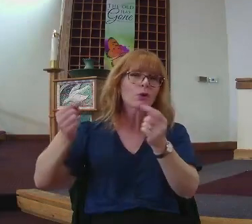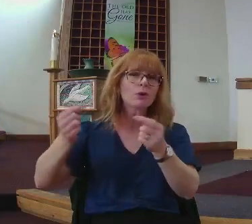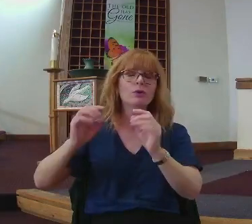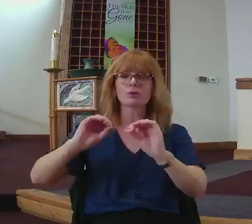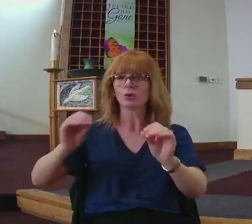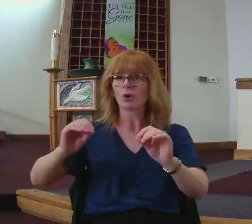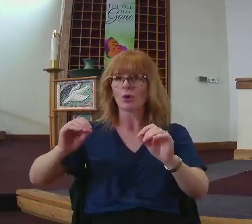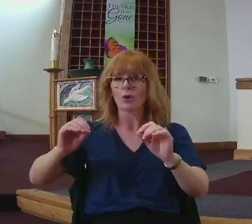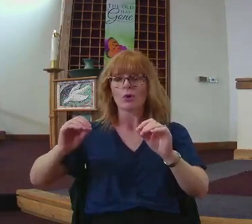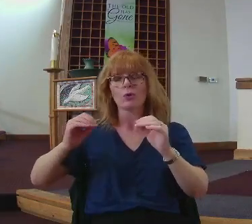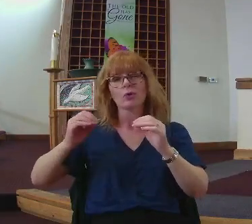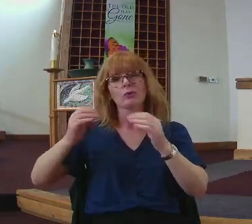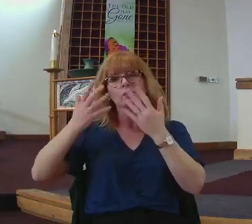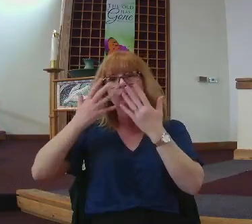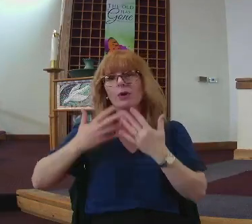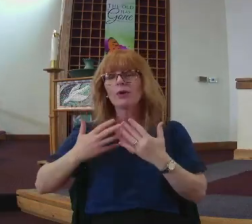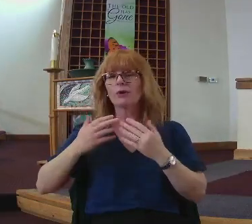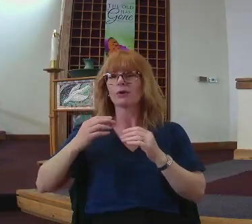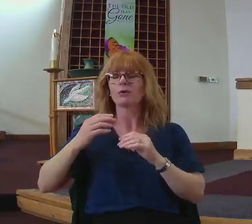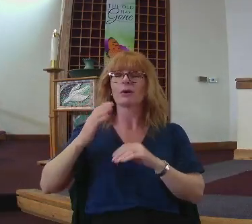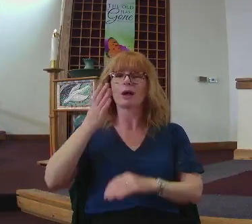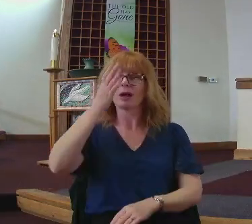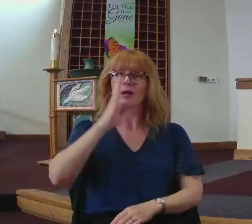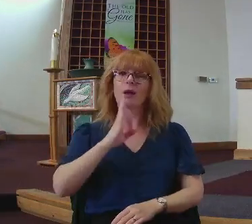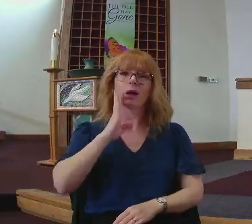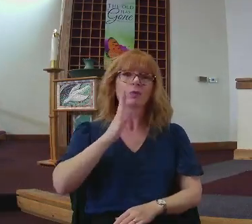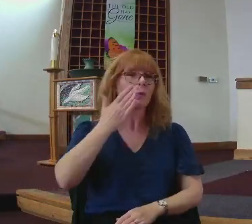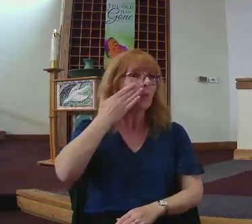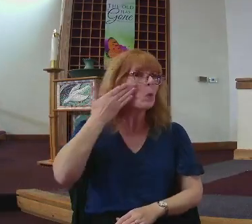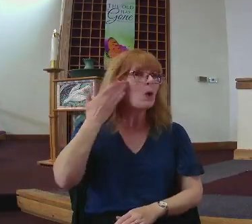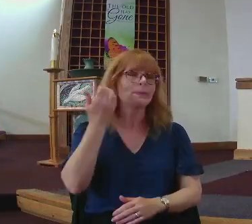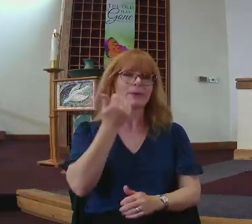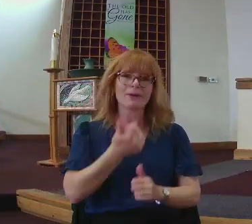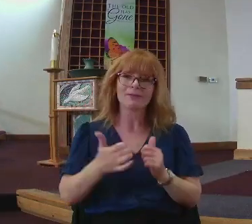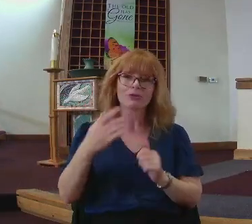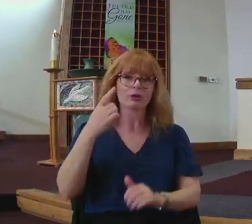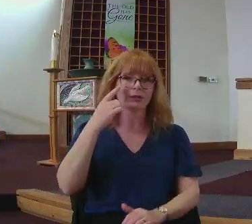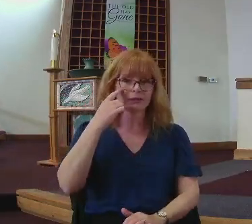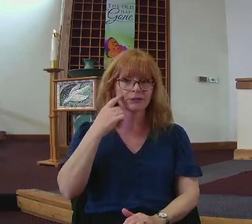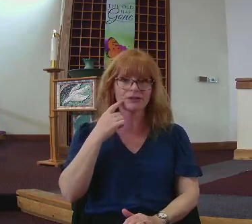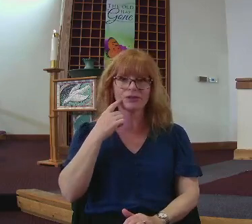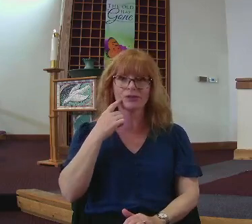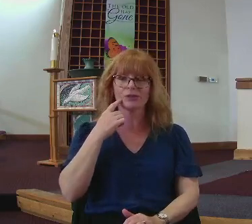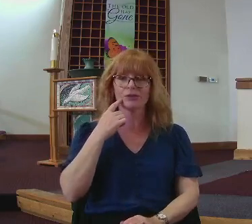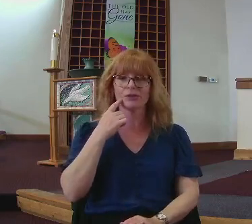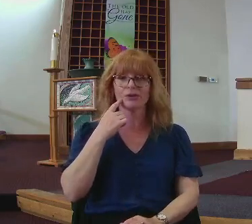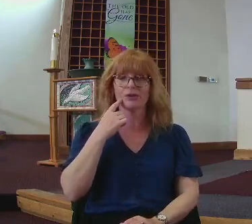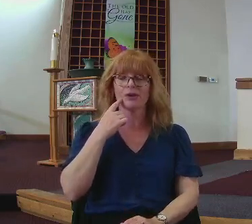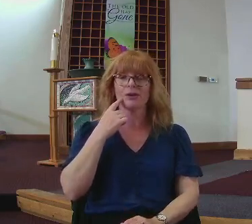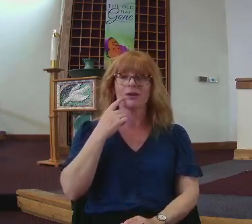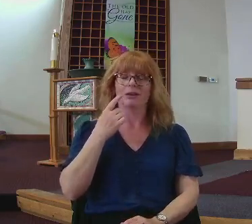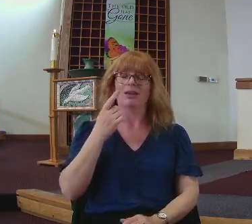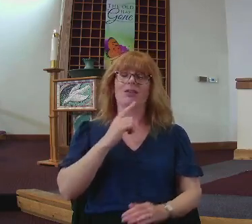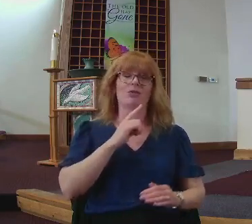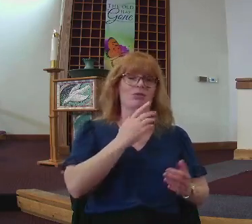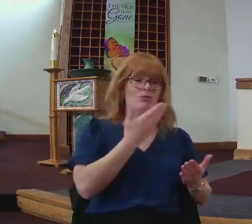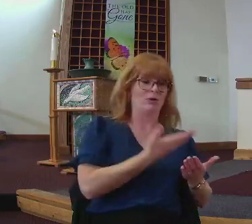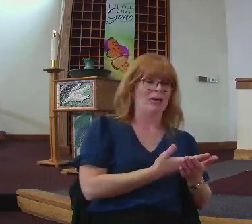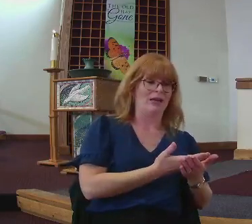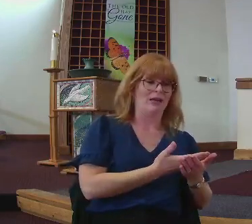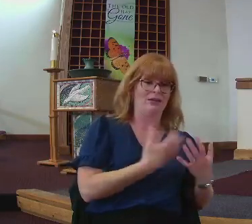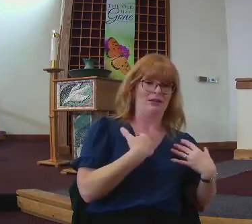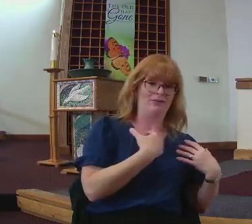sorrow, and God shall wipe every tear from our eye. And my friends, these two realities, the reality of healing